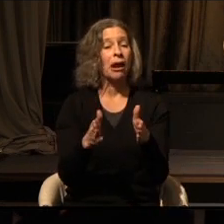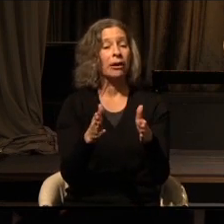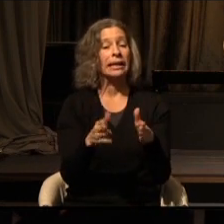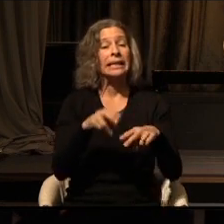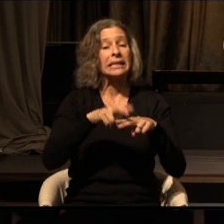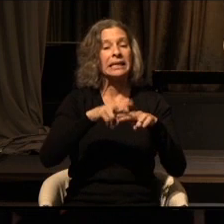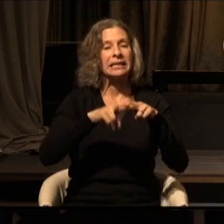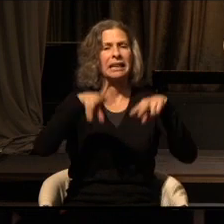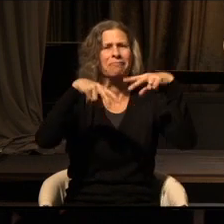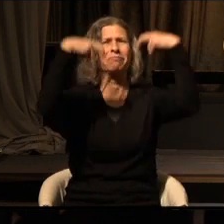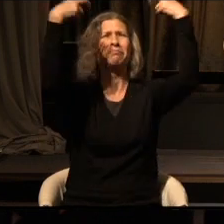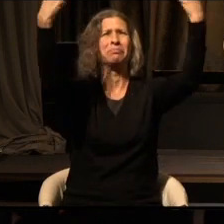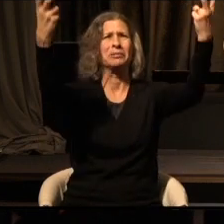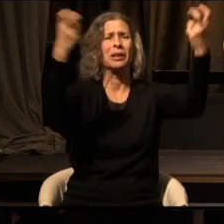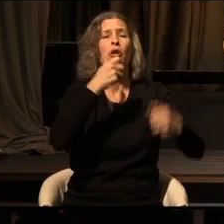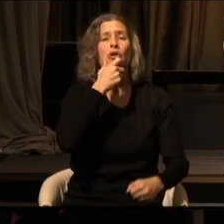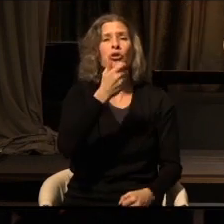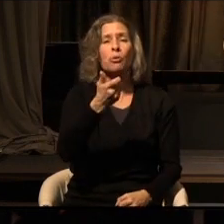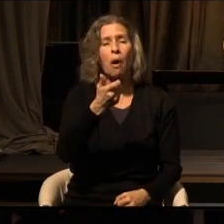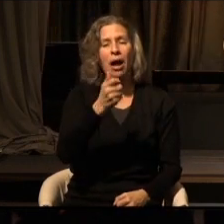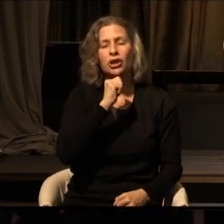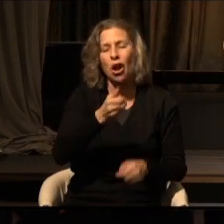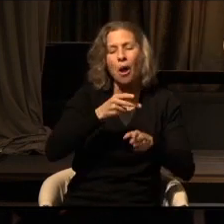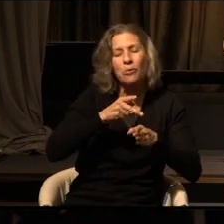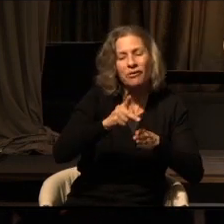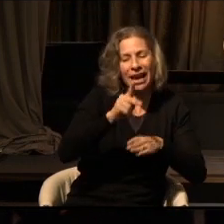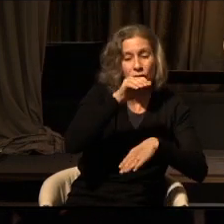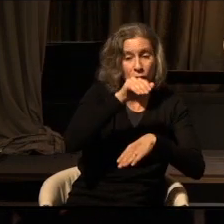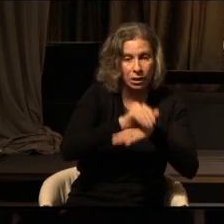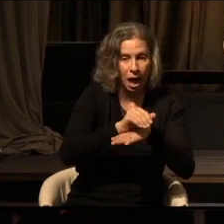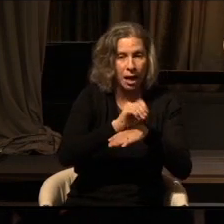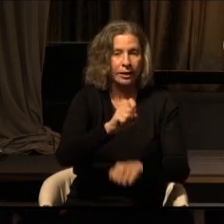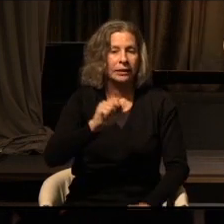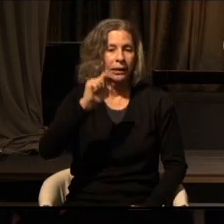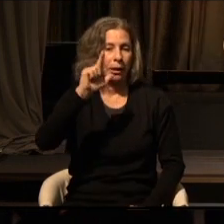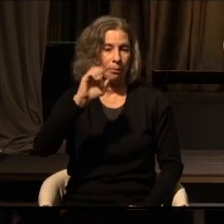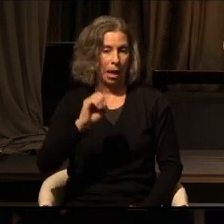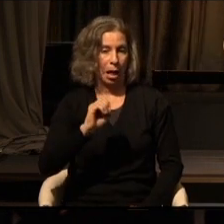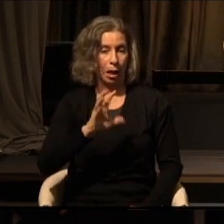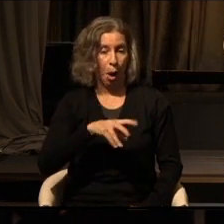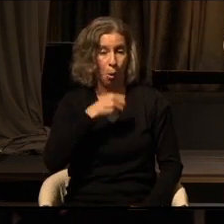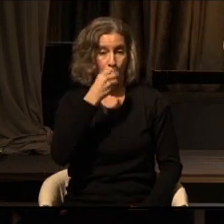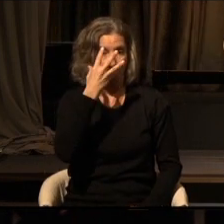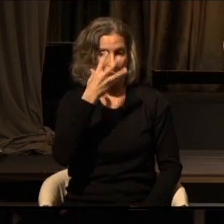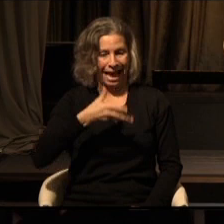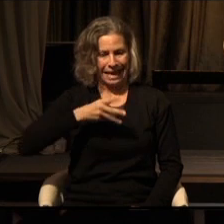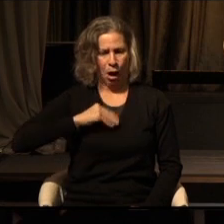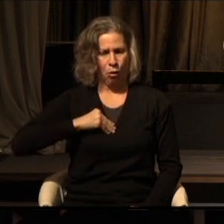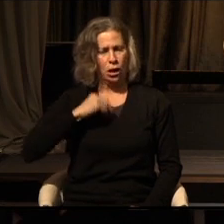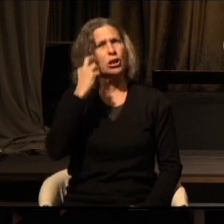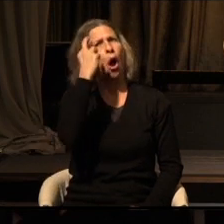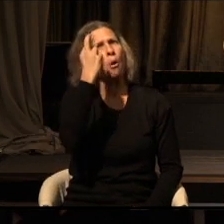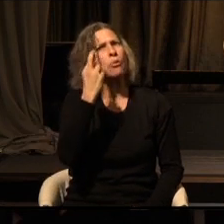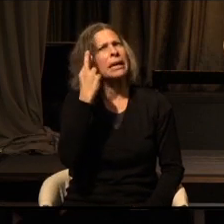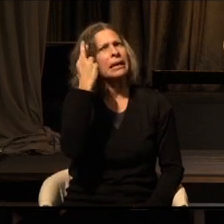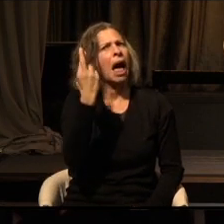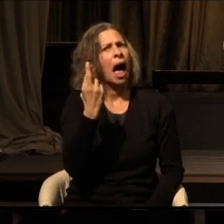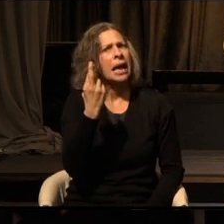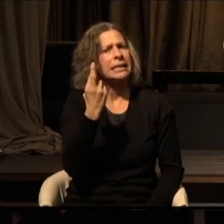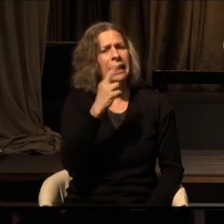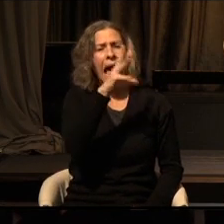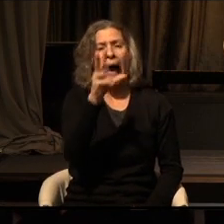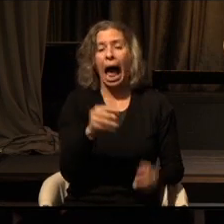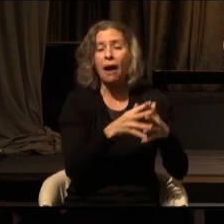night. It was then that the Apollo's white owners realized that African-Americans would buy tickets to shows and revitalize the Harlem